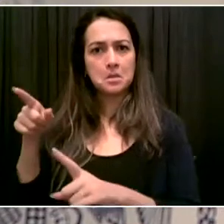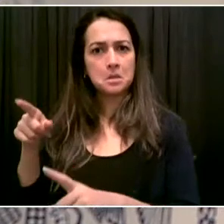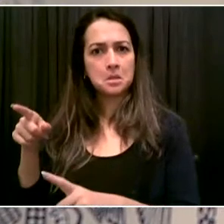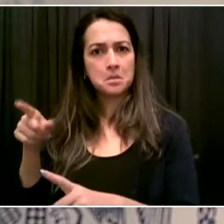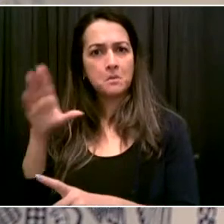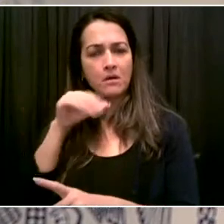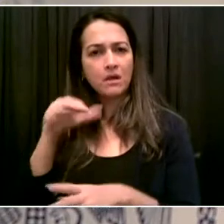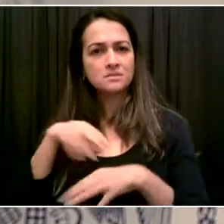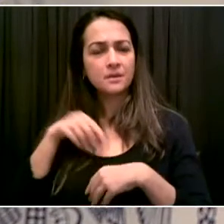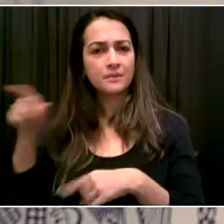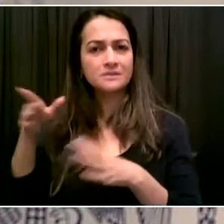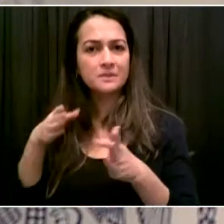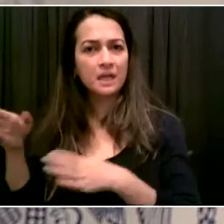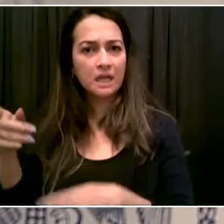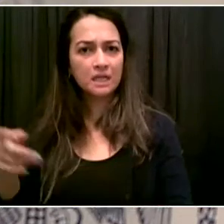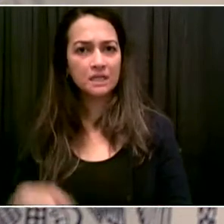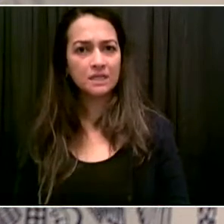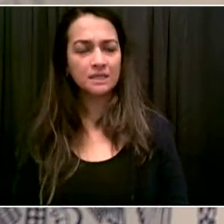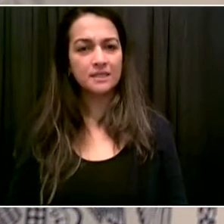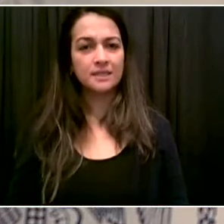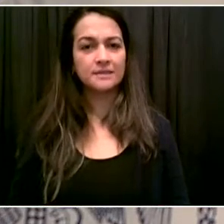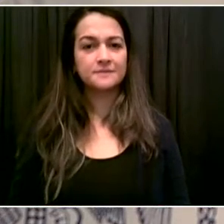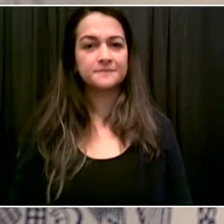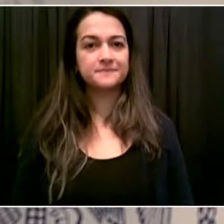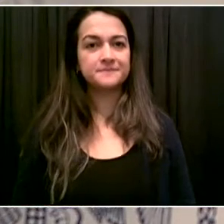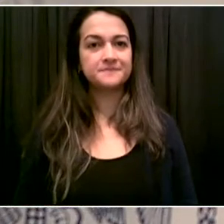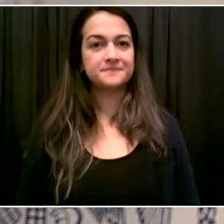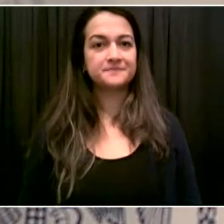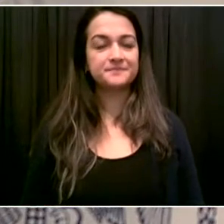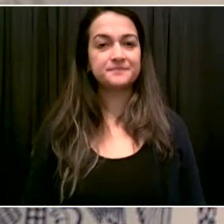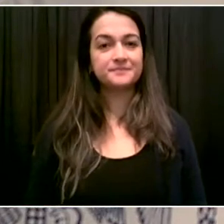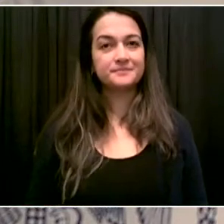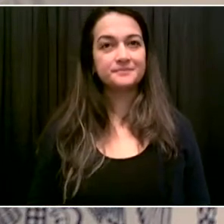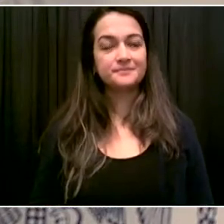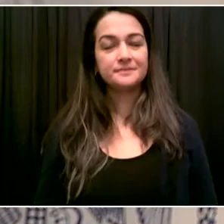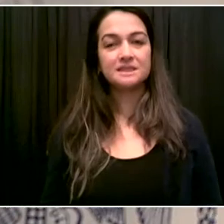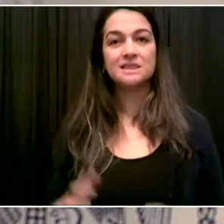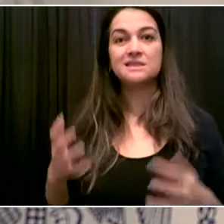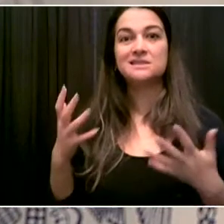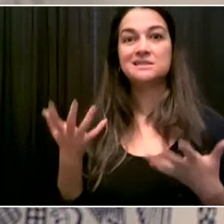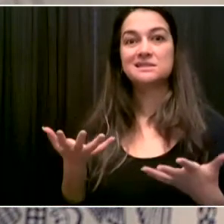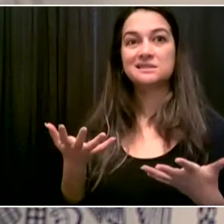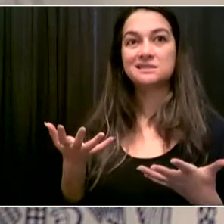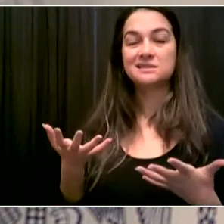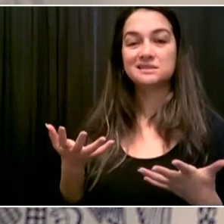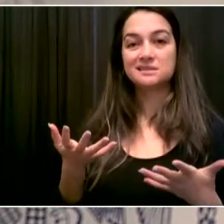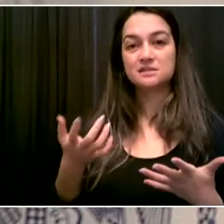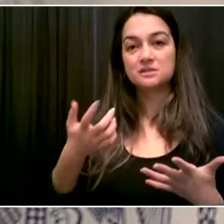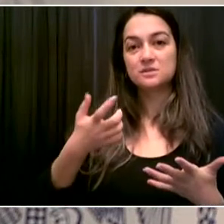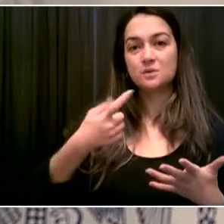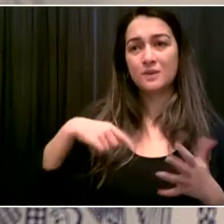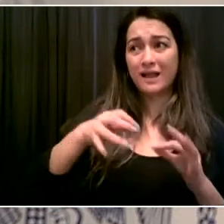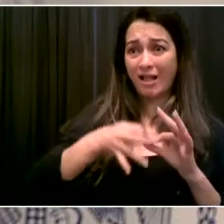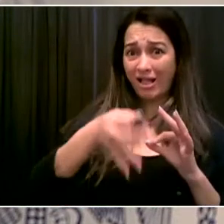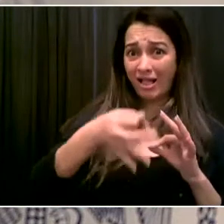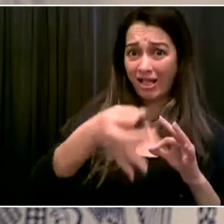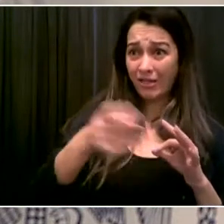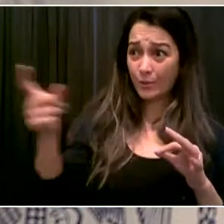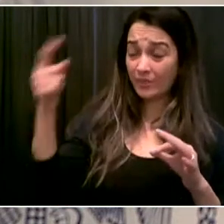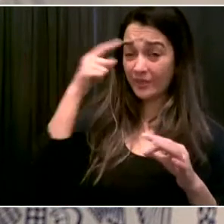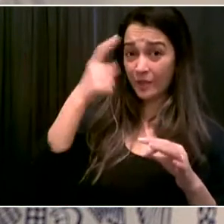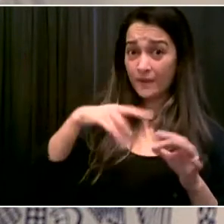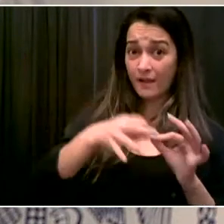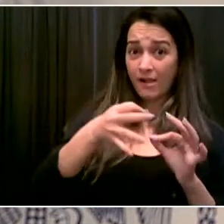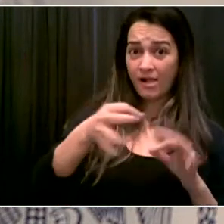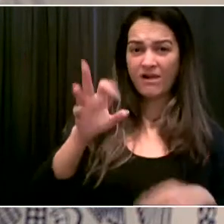any phrase you want. People can say kicking the can down the road. I just disagree. We have a structure. We thought it was in